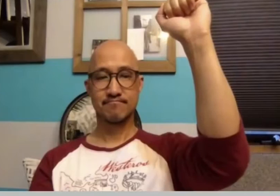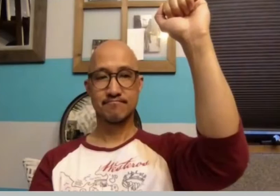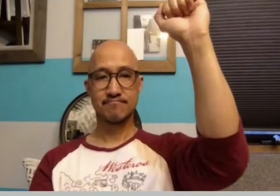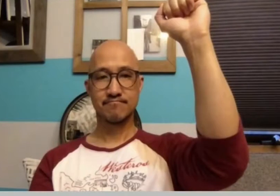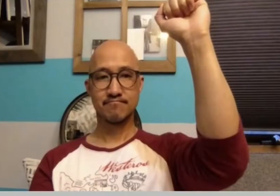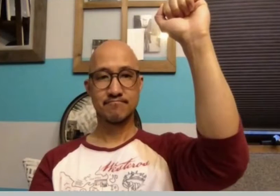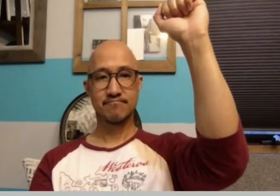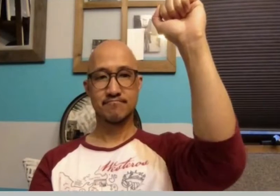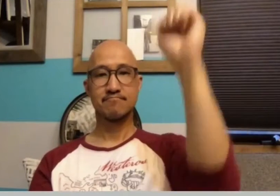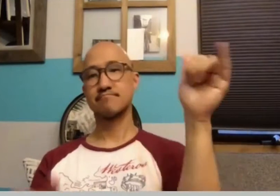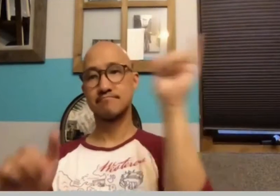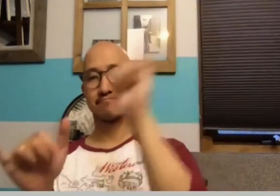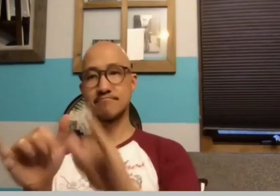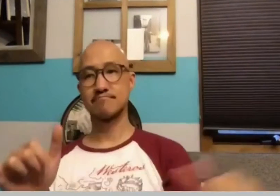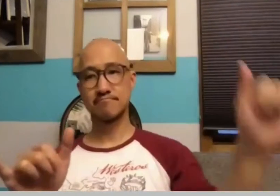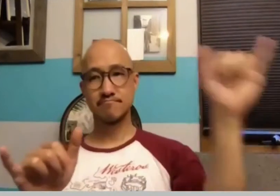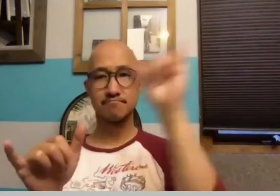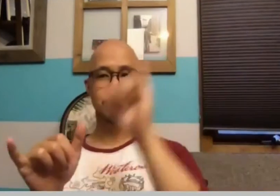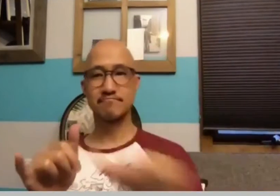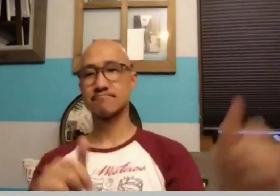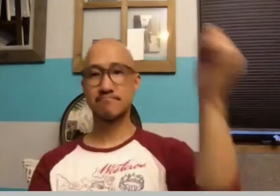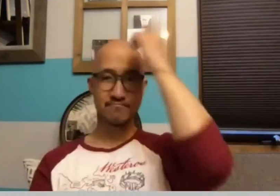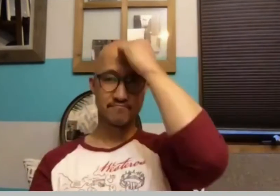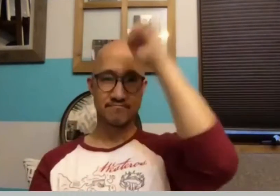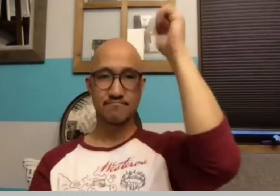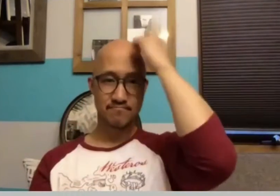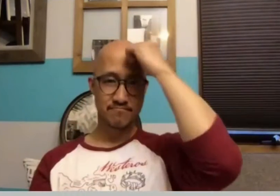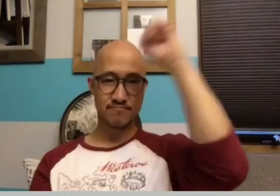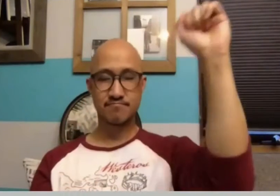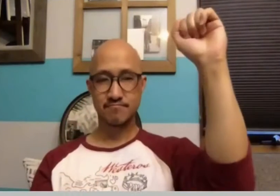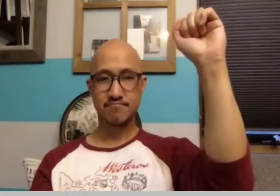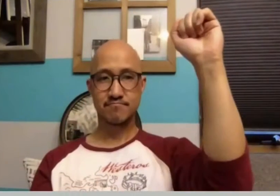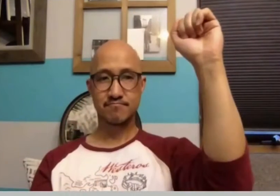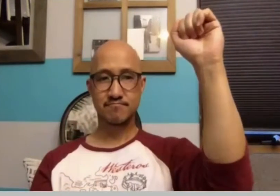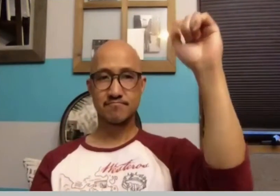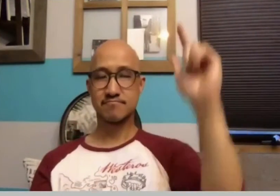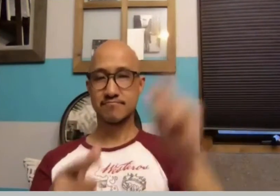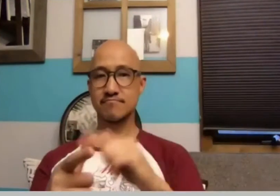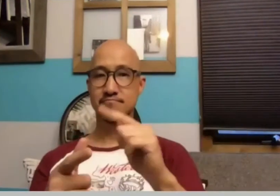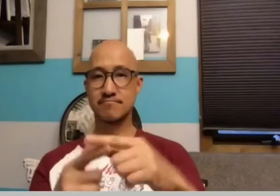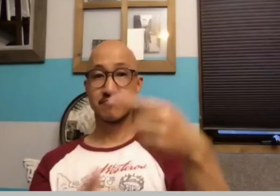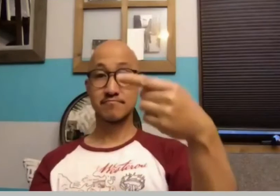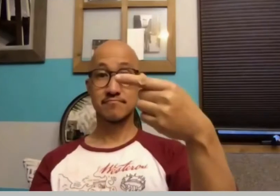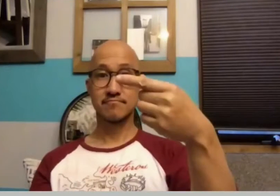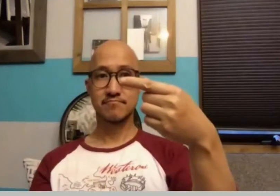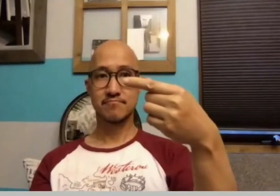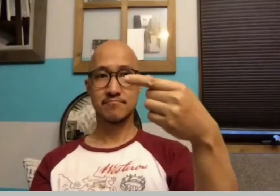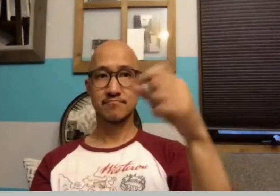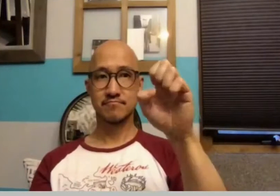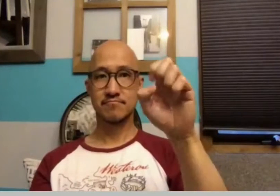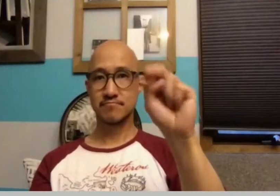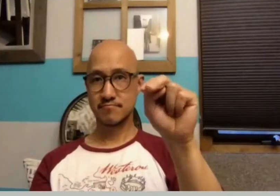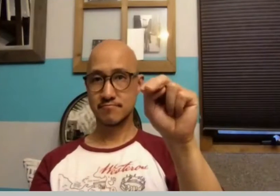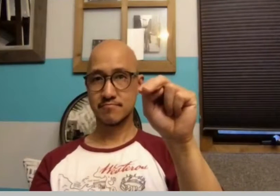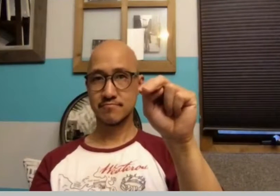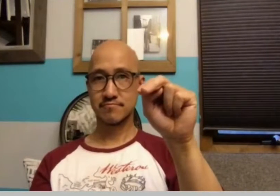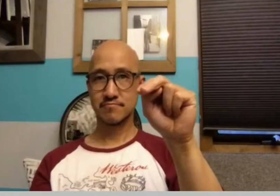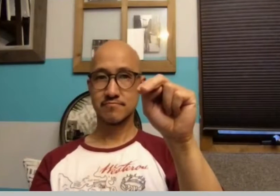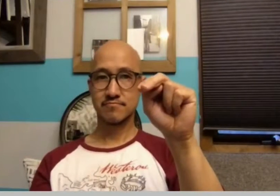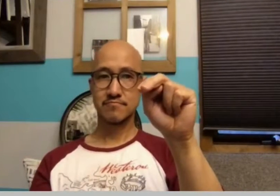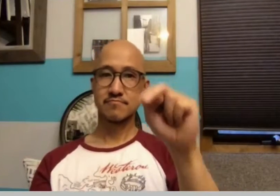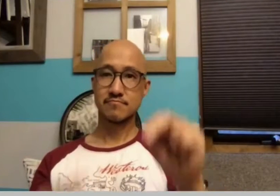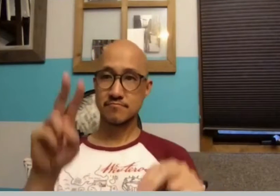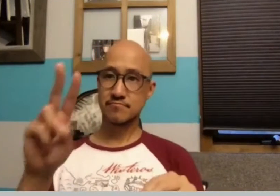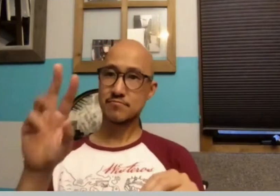disobedience, ultimately culminating to Genesis chapter 6, where every inclination of every thought of man was always evil all the time. And